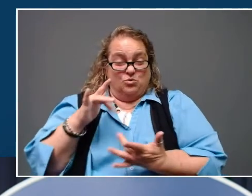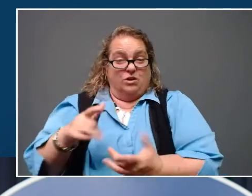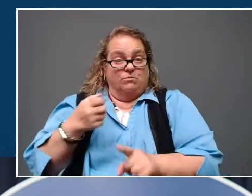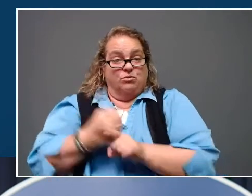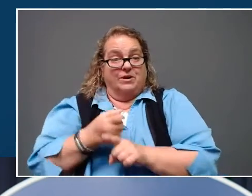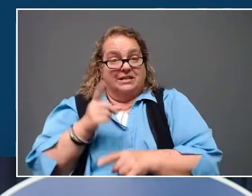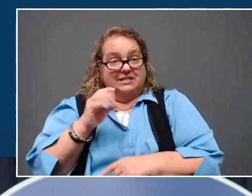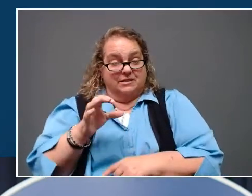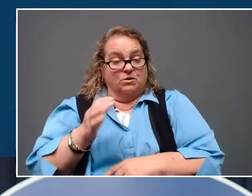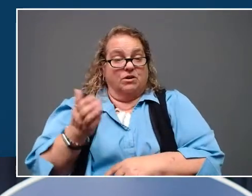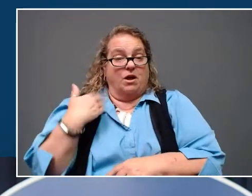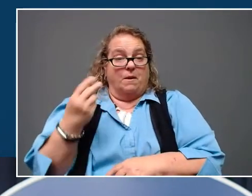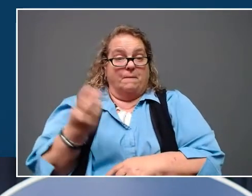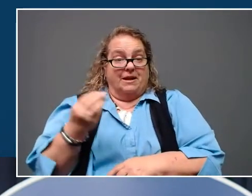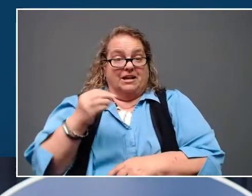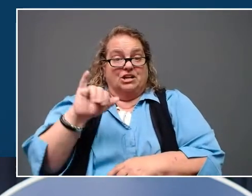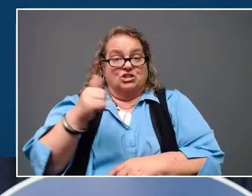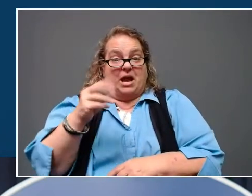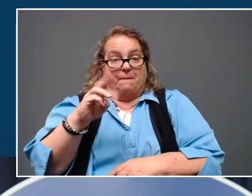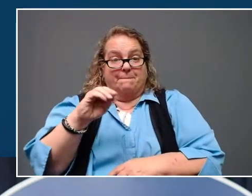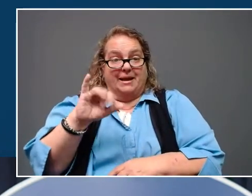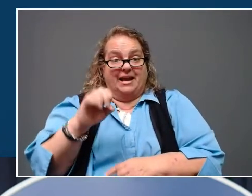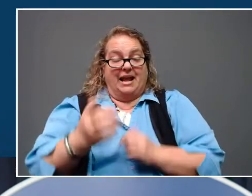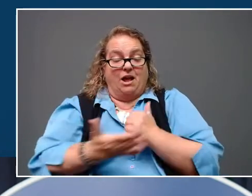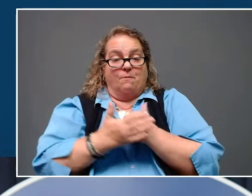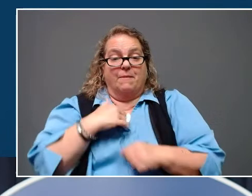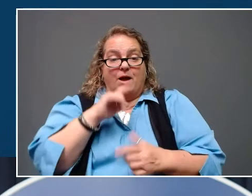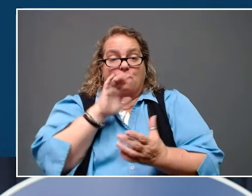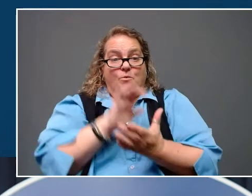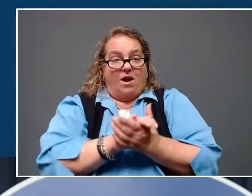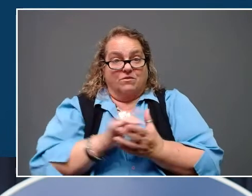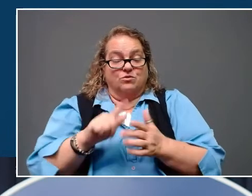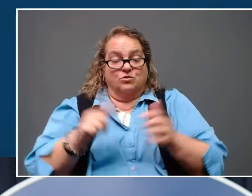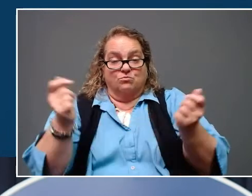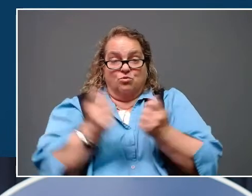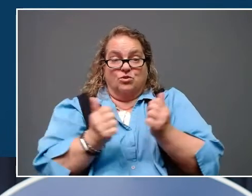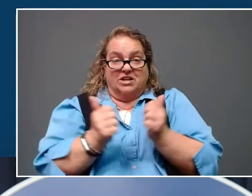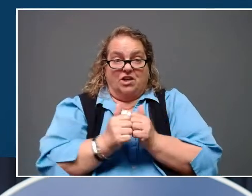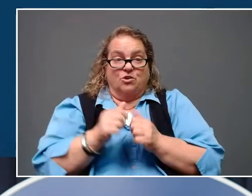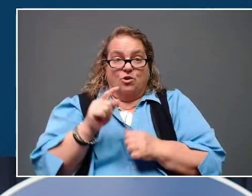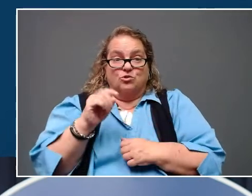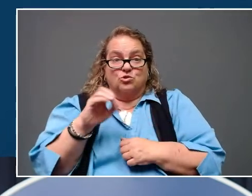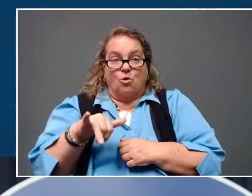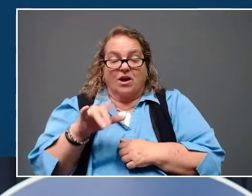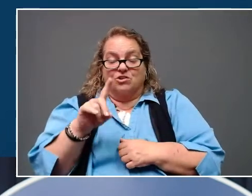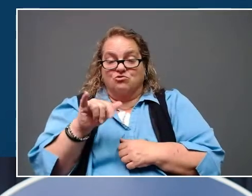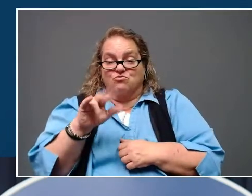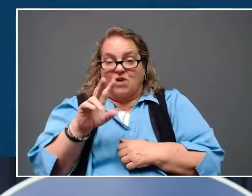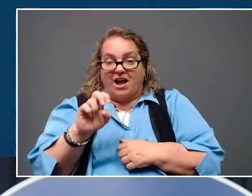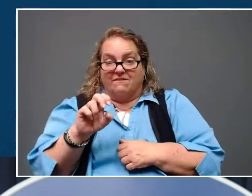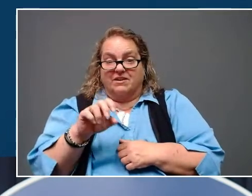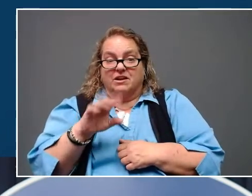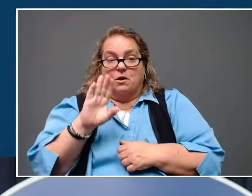wife, Brittany, pull together a toy drive assembly at the Jennings Creek Elementary School in Bowling Green, which borders the